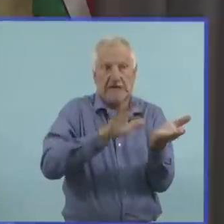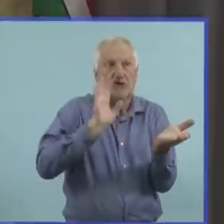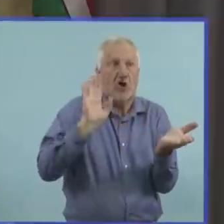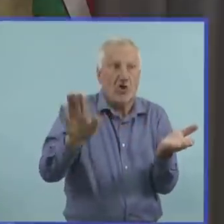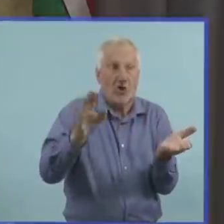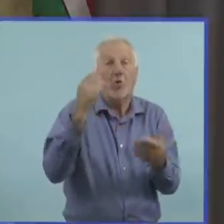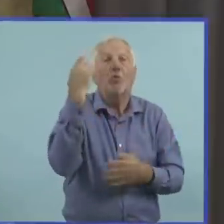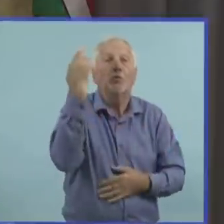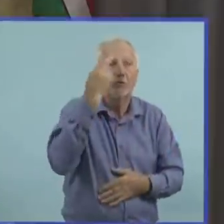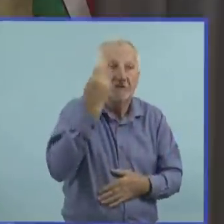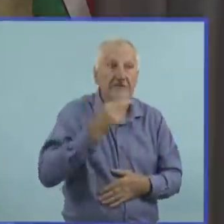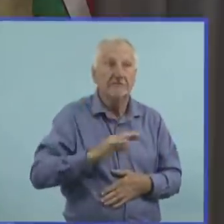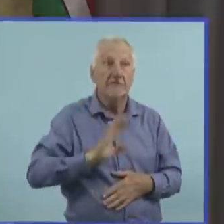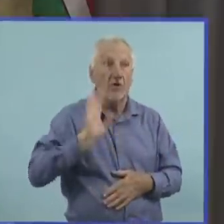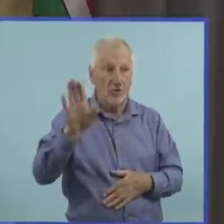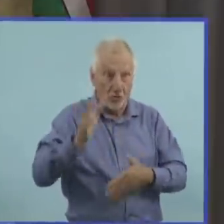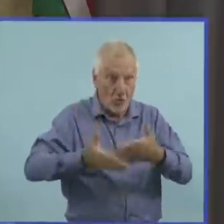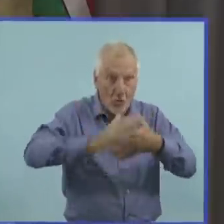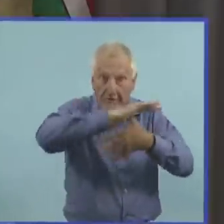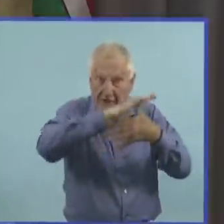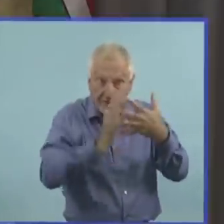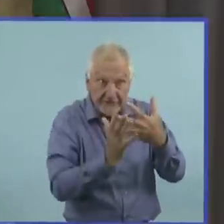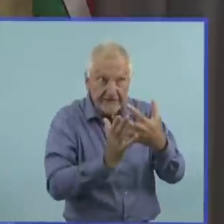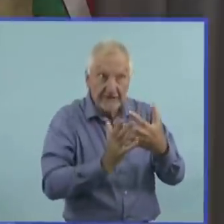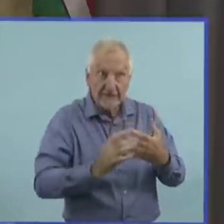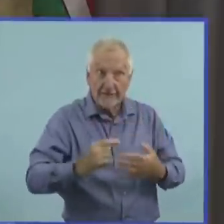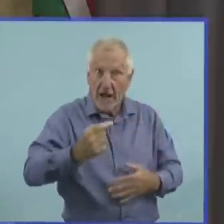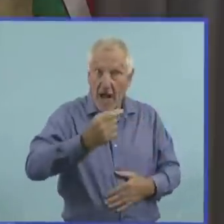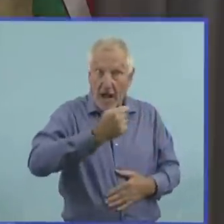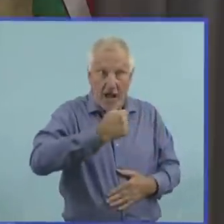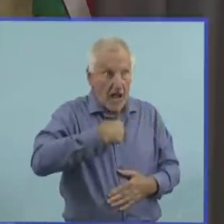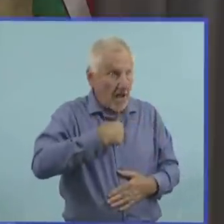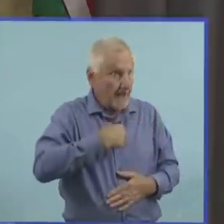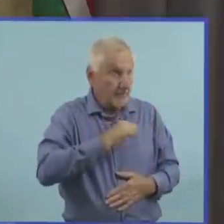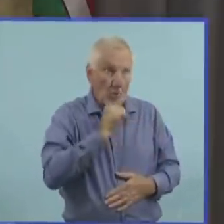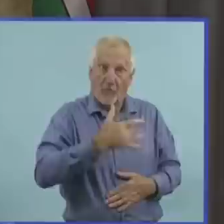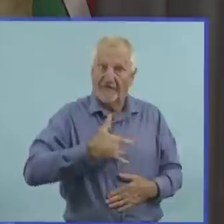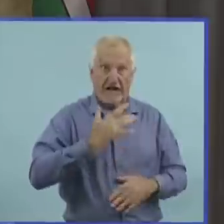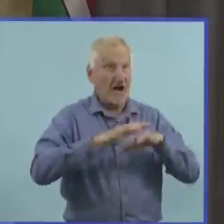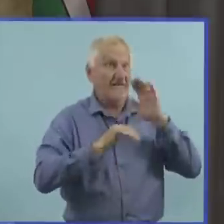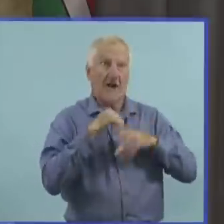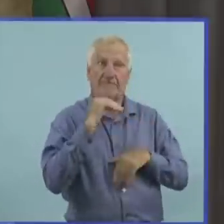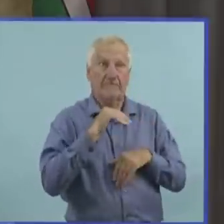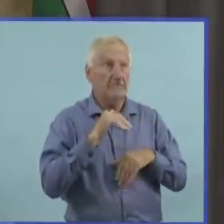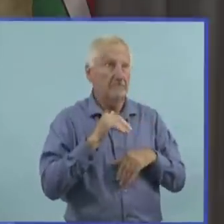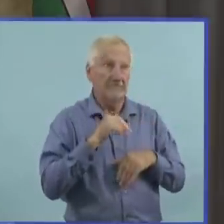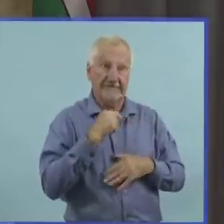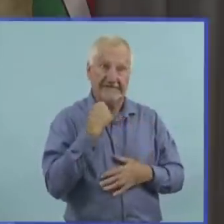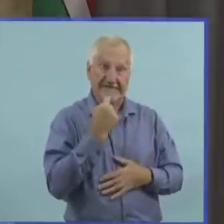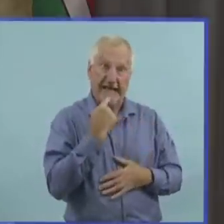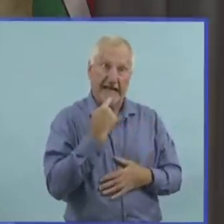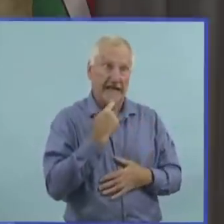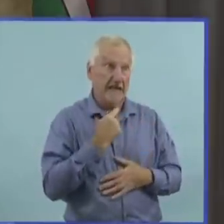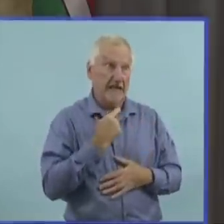to as you ask her questions. I don't feel comfortable in telling you what Eileen thinks or what Eileen wants to say.